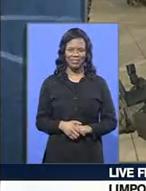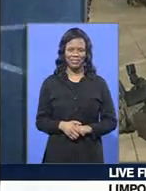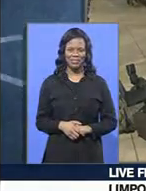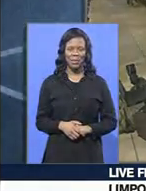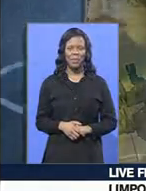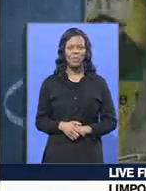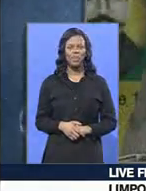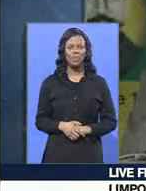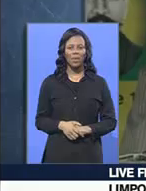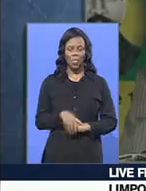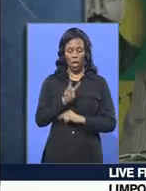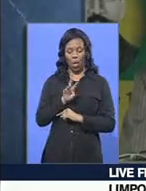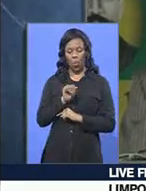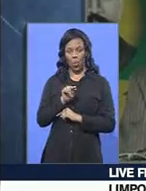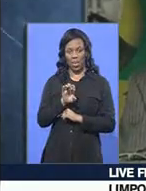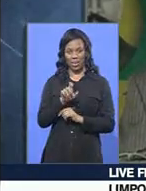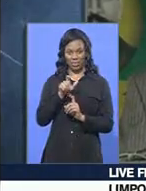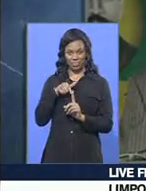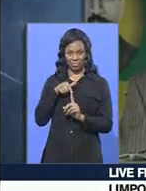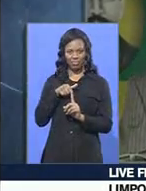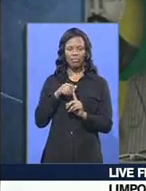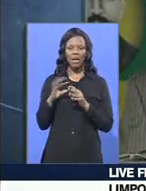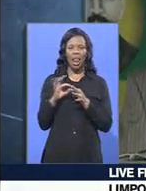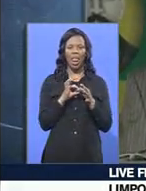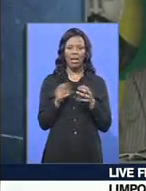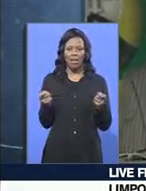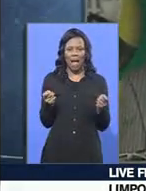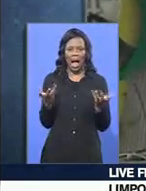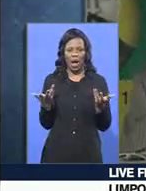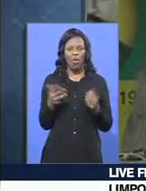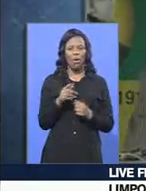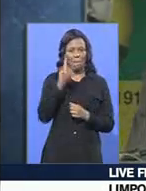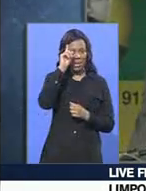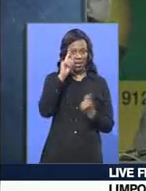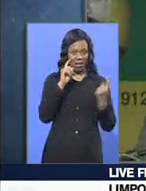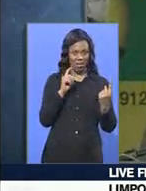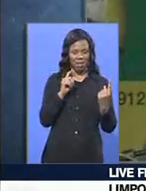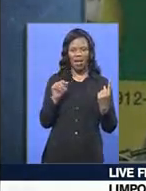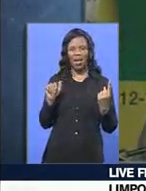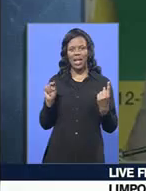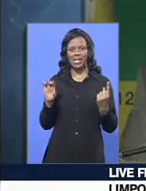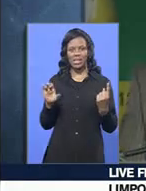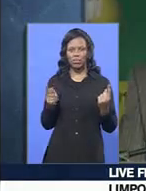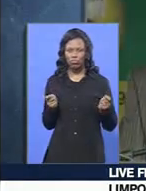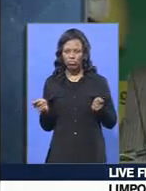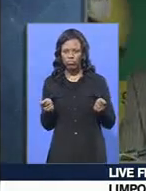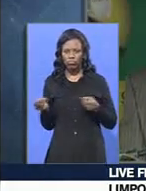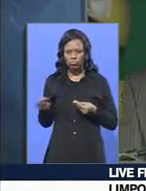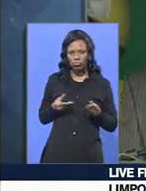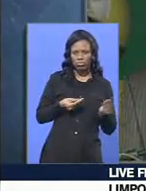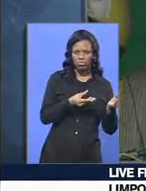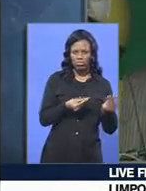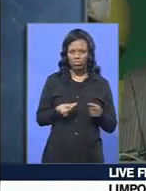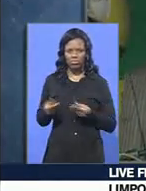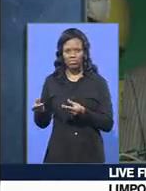Between Madiba and the ANC, and was an inspiration to the